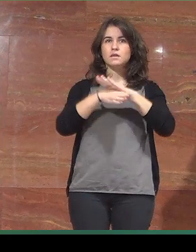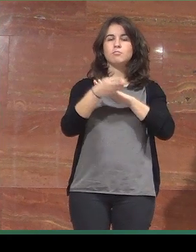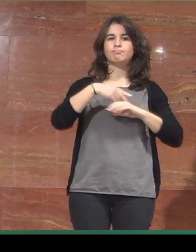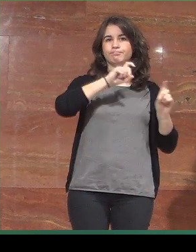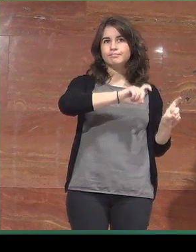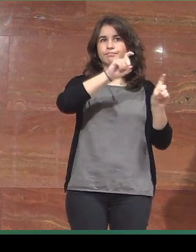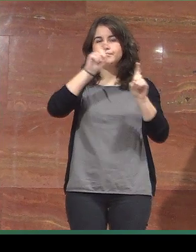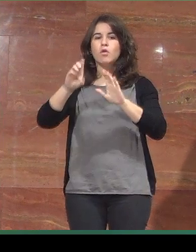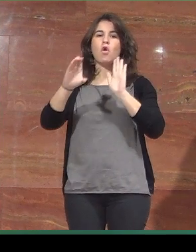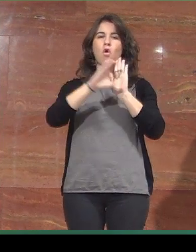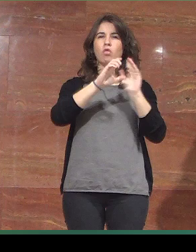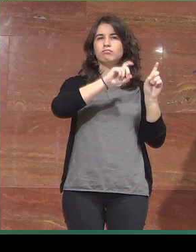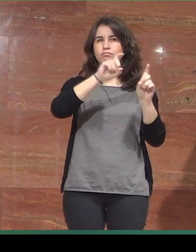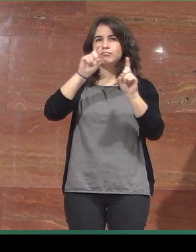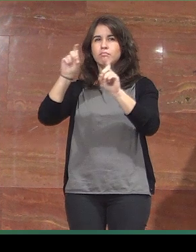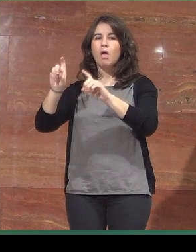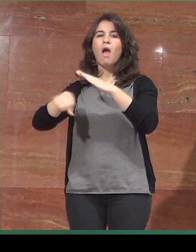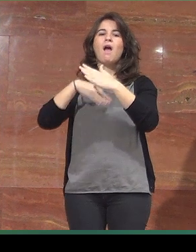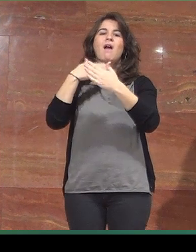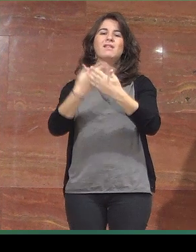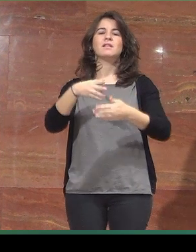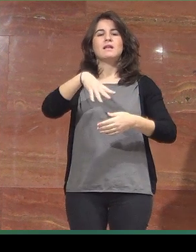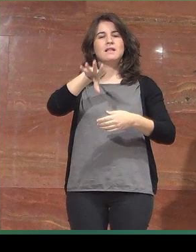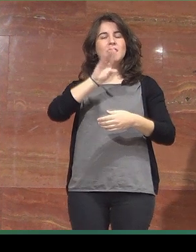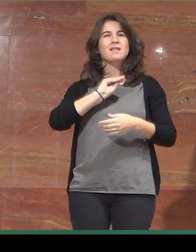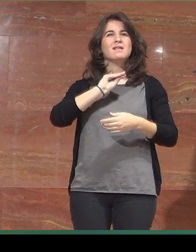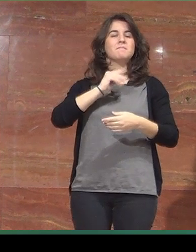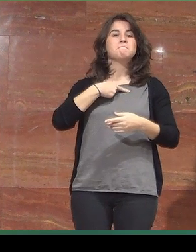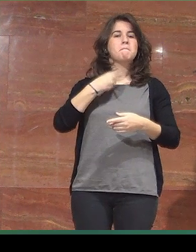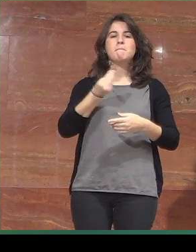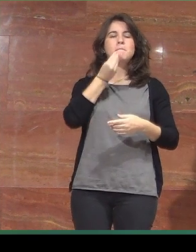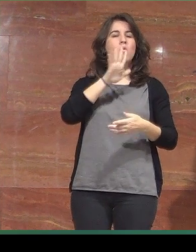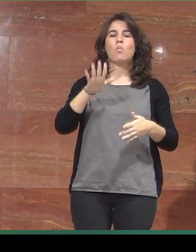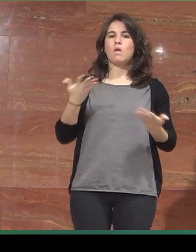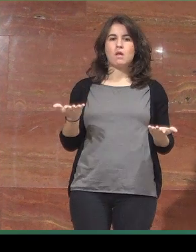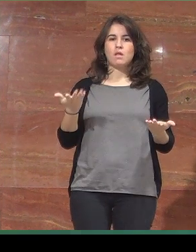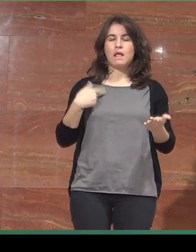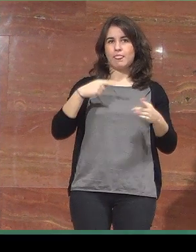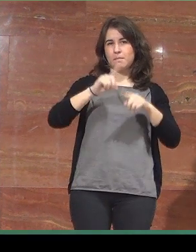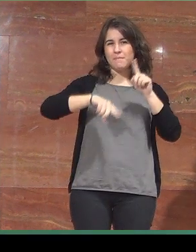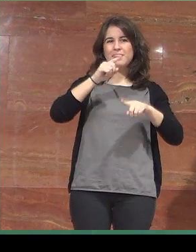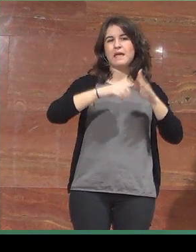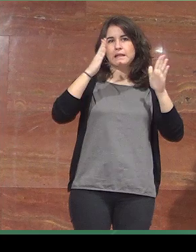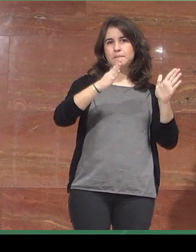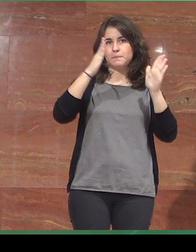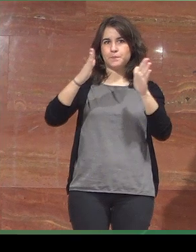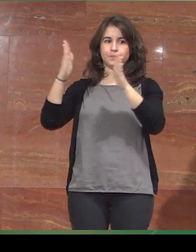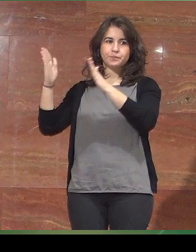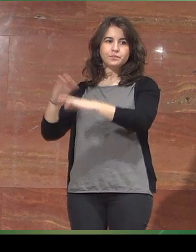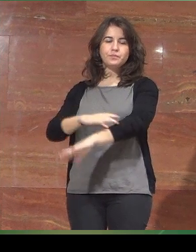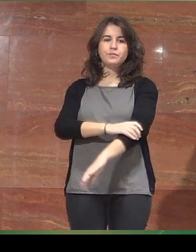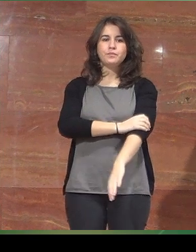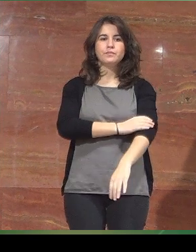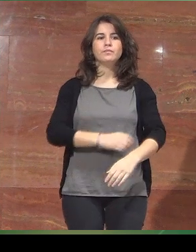understand what would be best at each stage. And again, this includes the